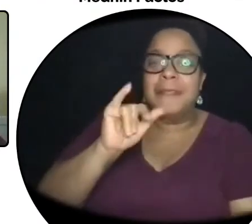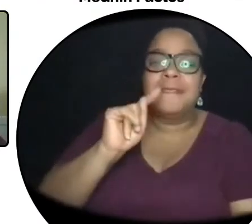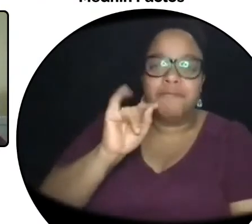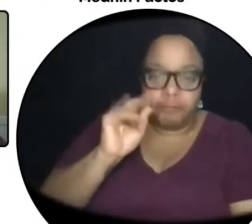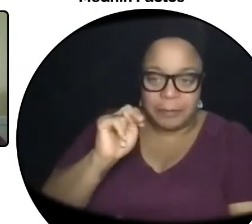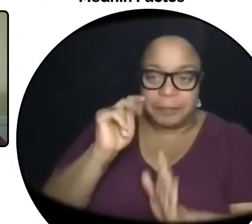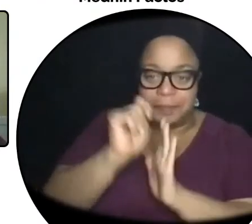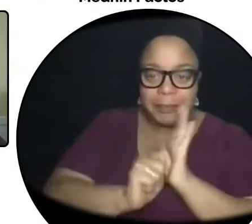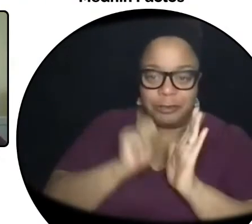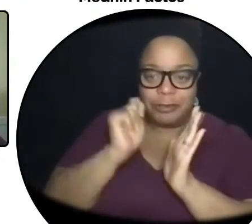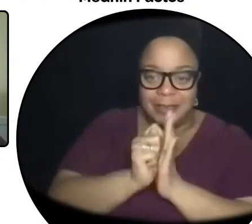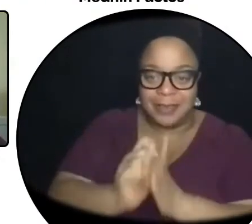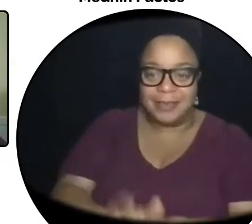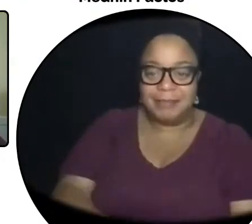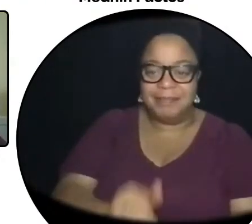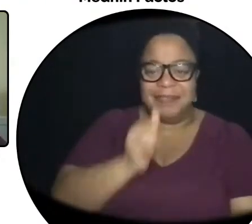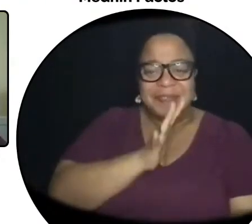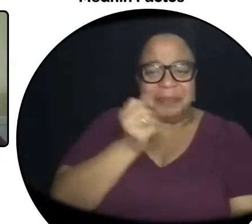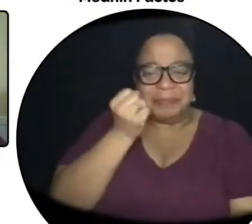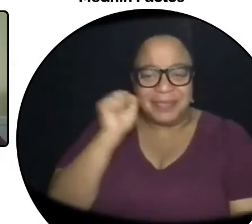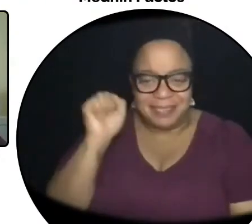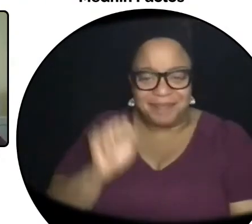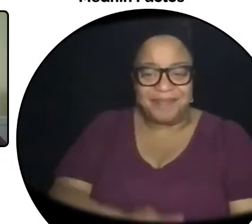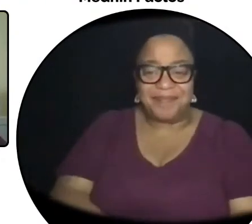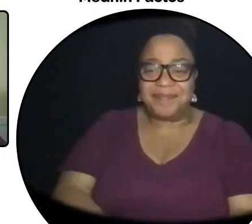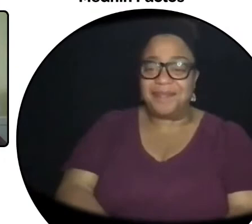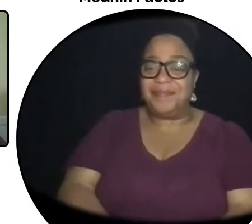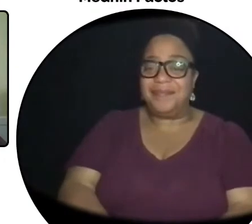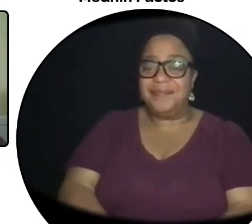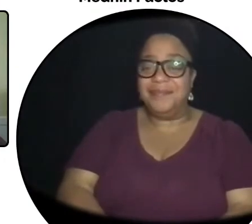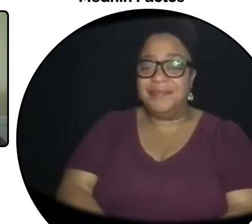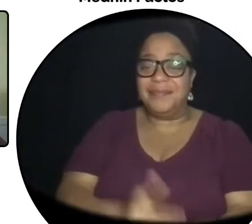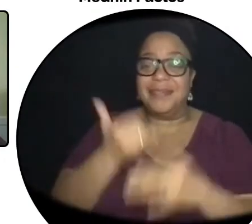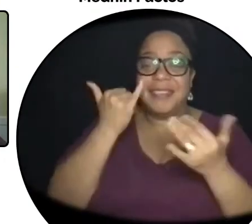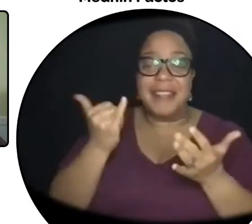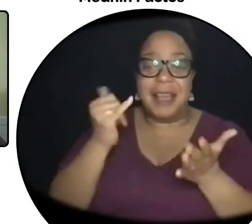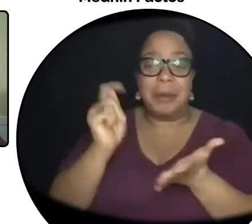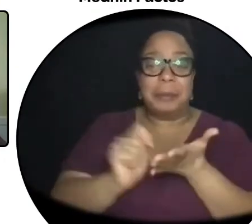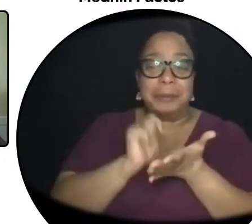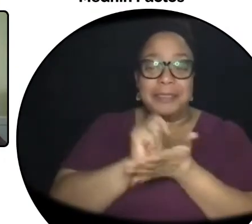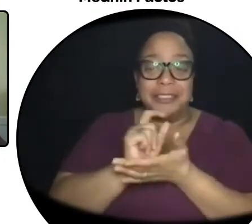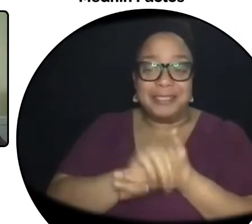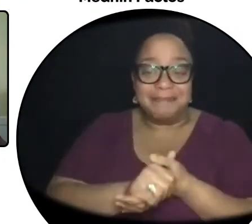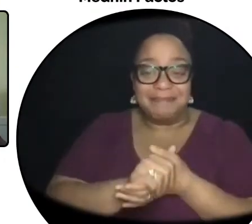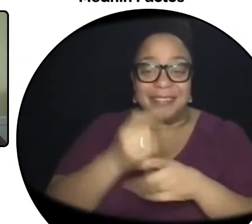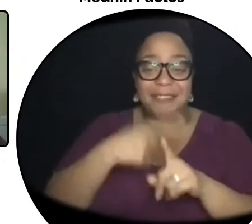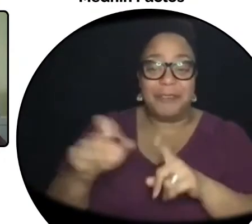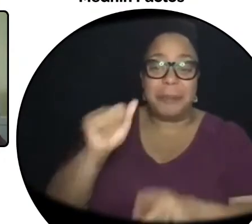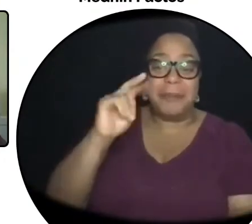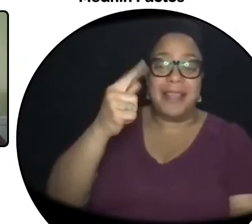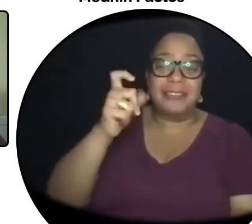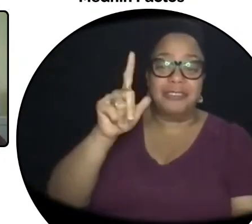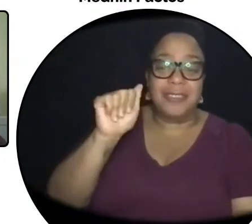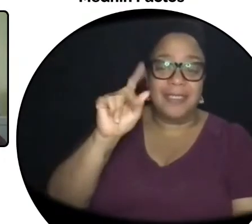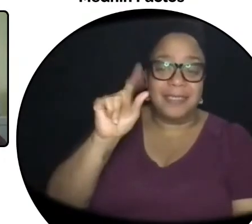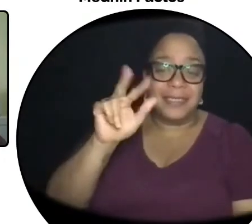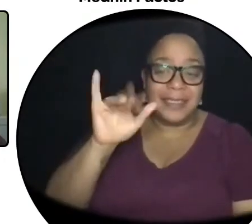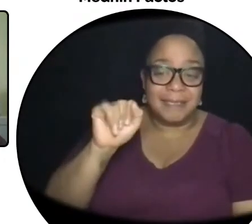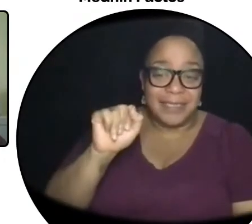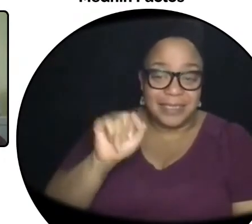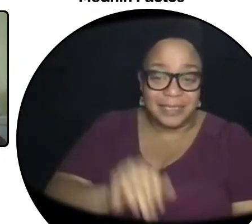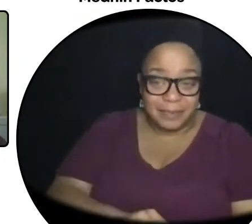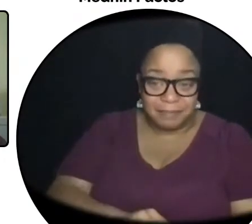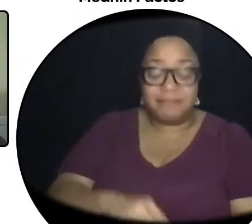yes. What a all-star lineup. Look at that, too. Yes. Say the name one more time,